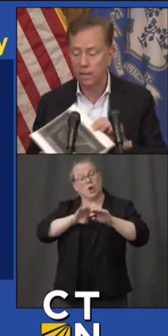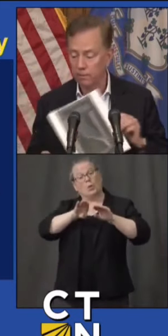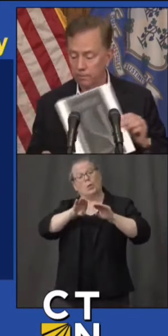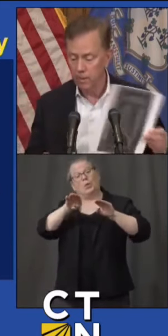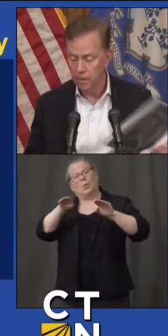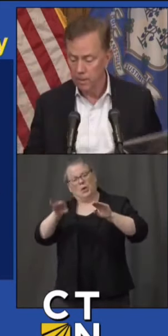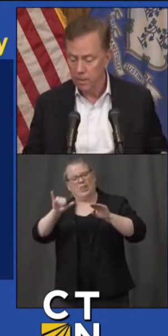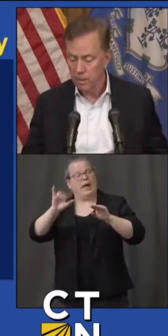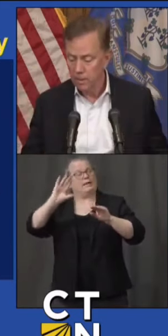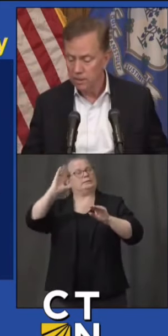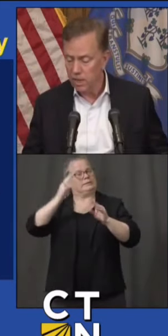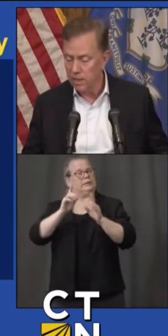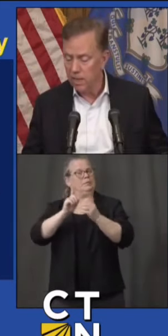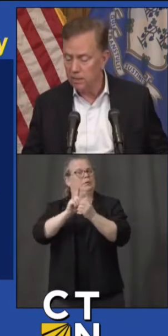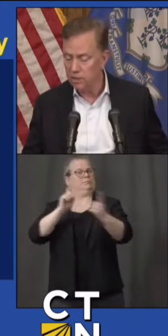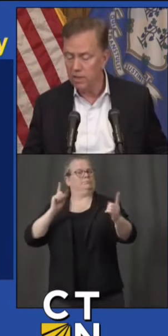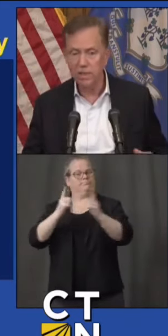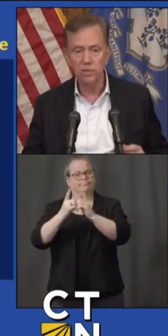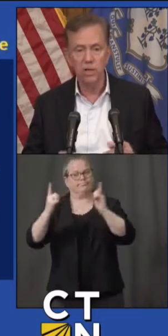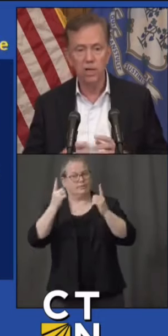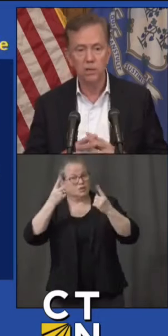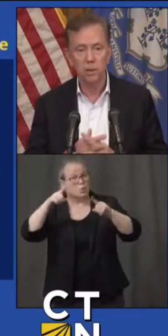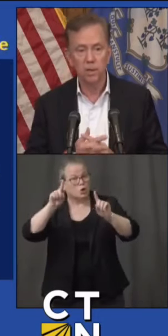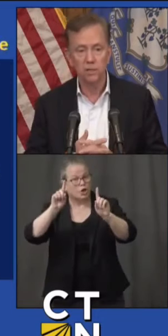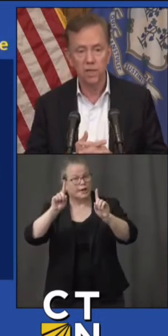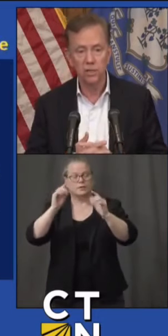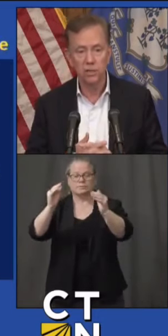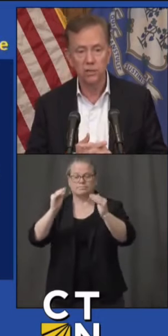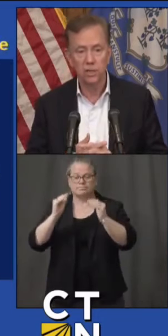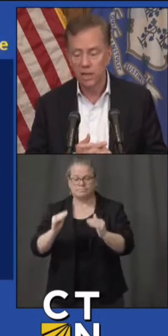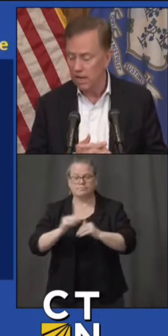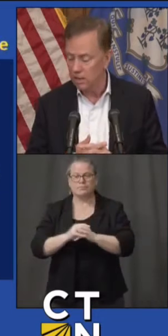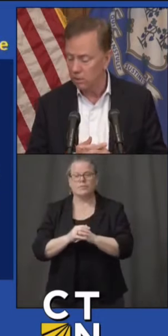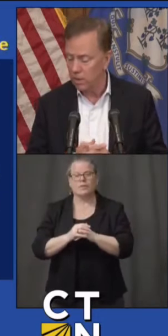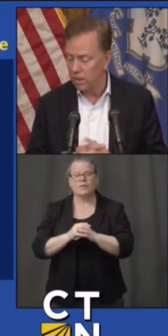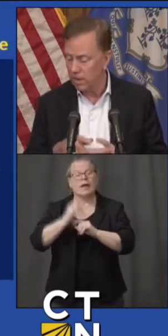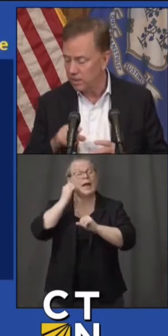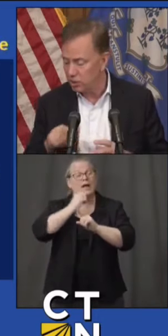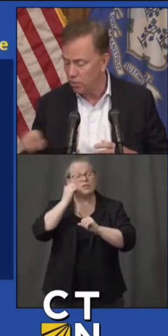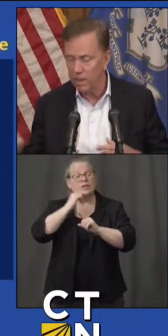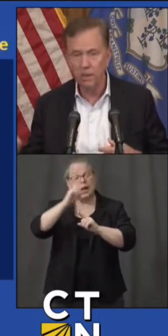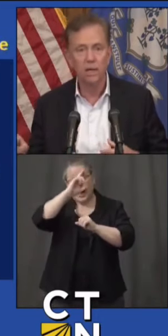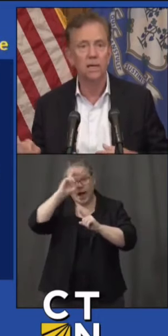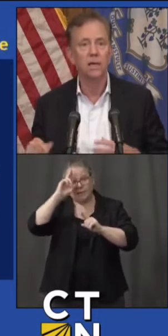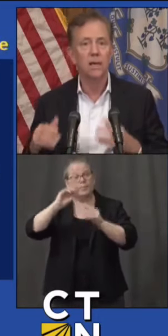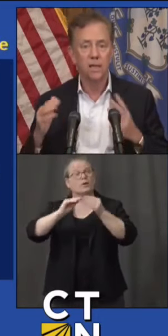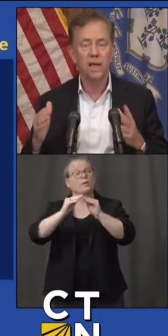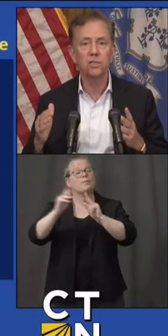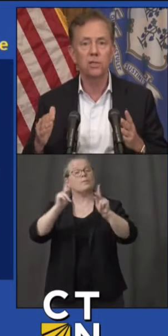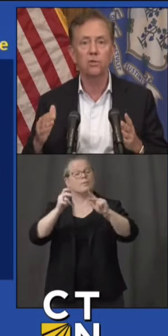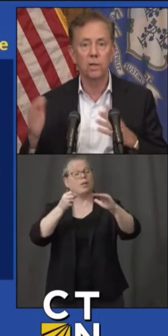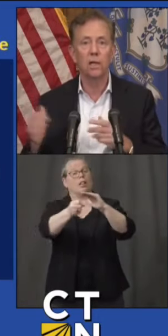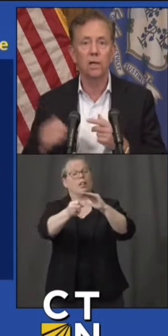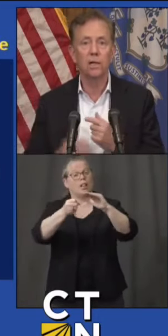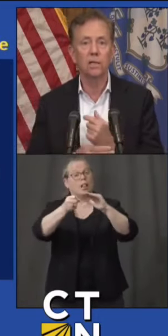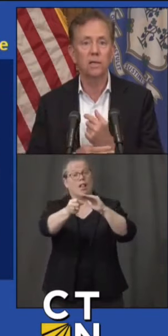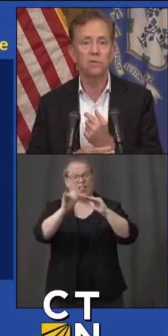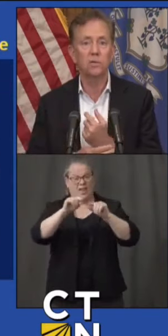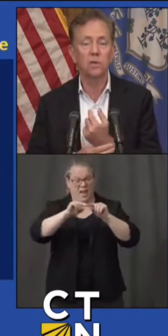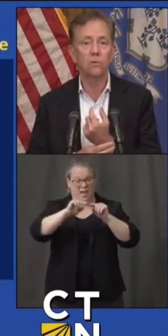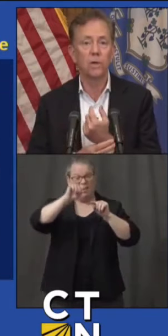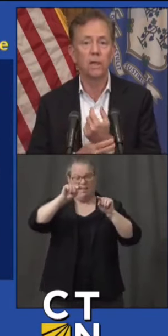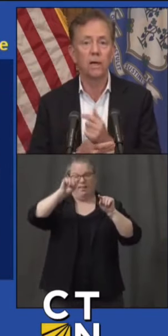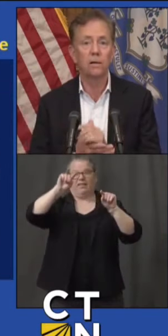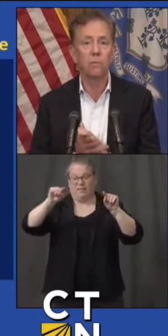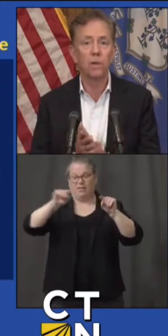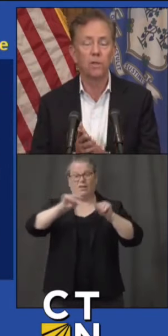now. Day-to-day change in hospitalizations, again, you look at that trend line. That's the trend line that gives us a